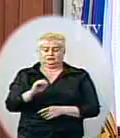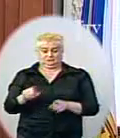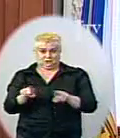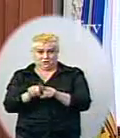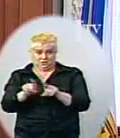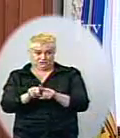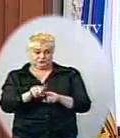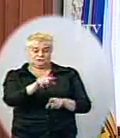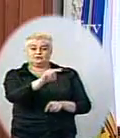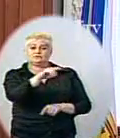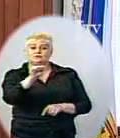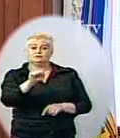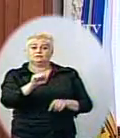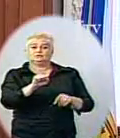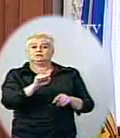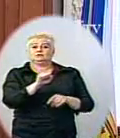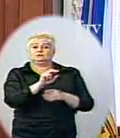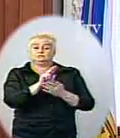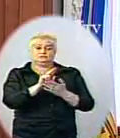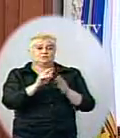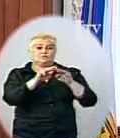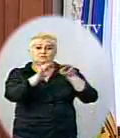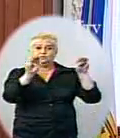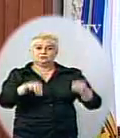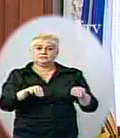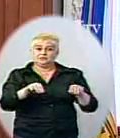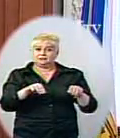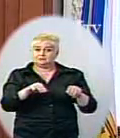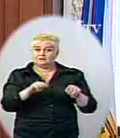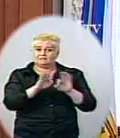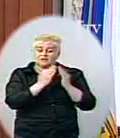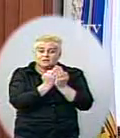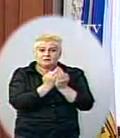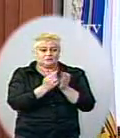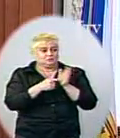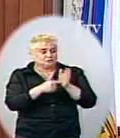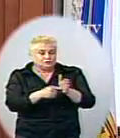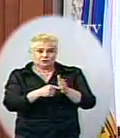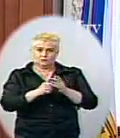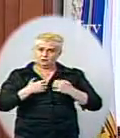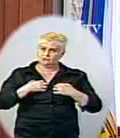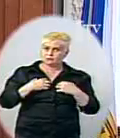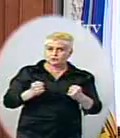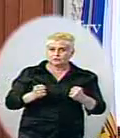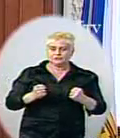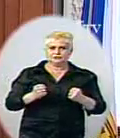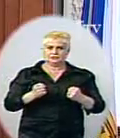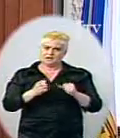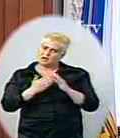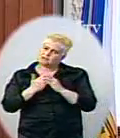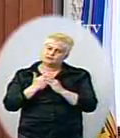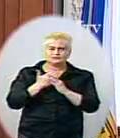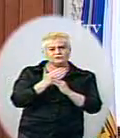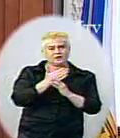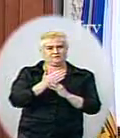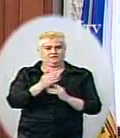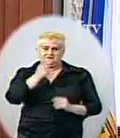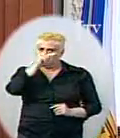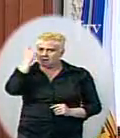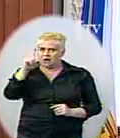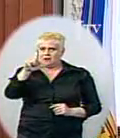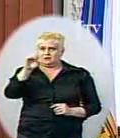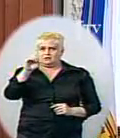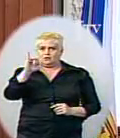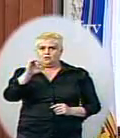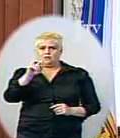Museum family, will ensure that the story of the courage and survival of Nova Scotia's Black Loyalists will